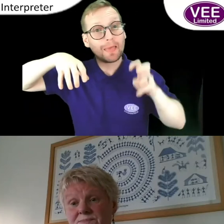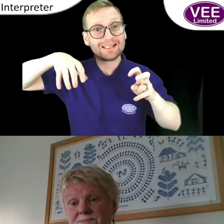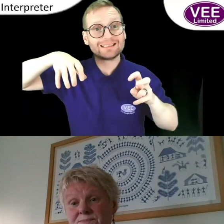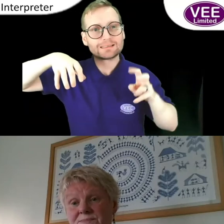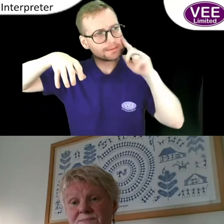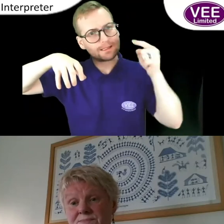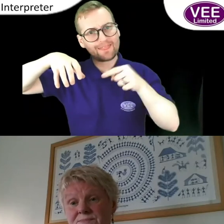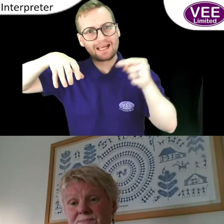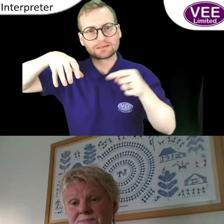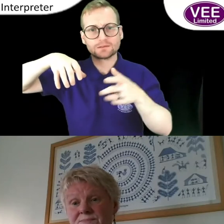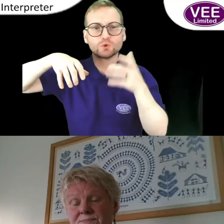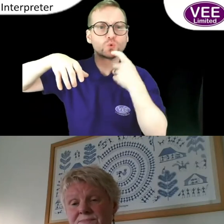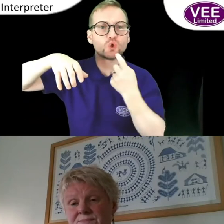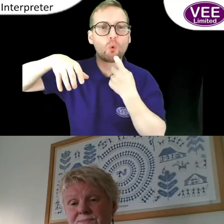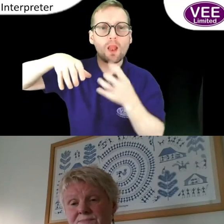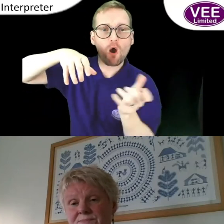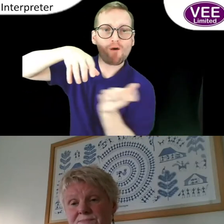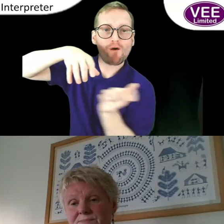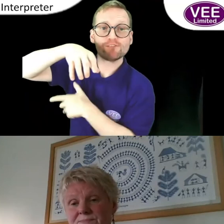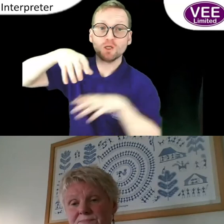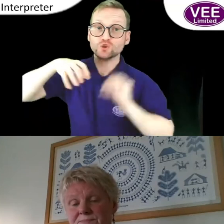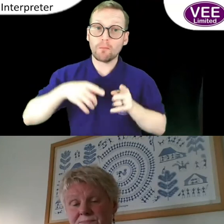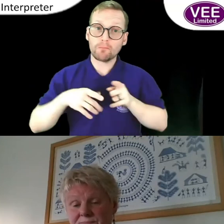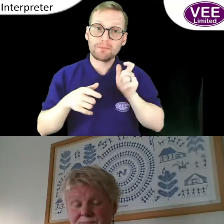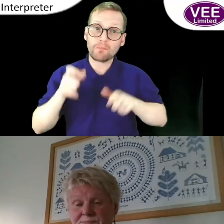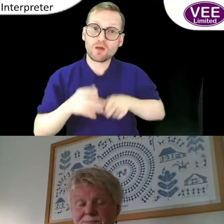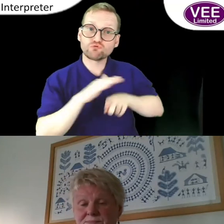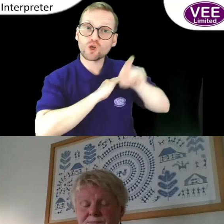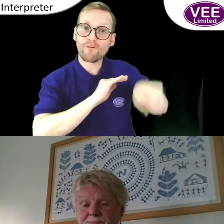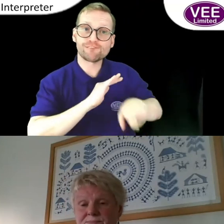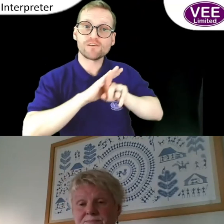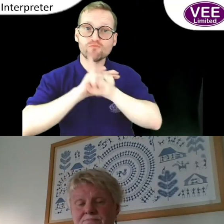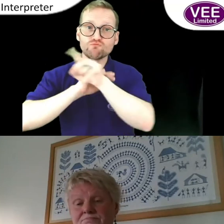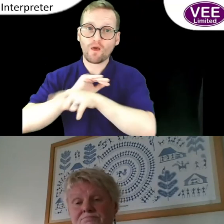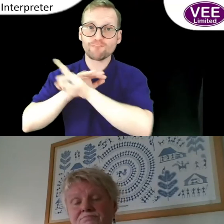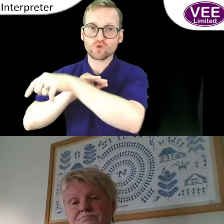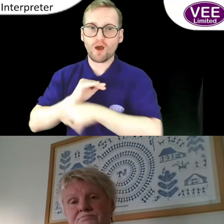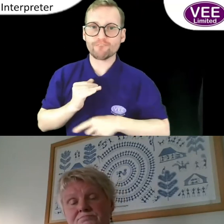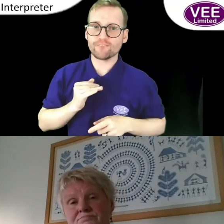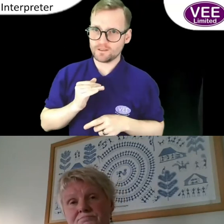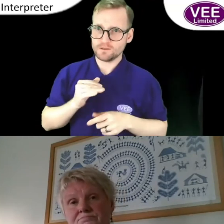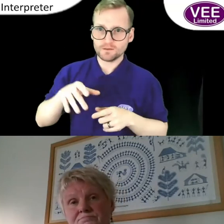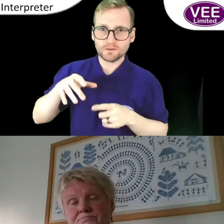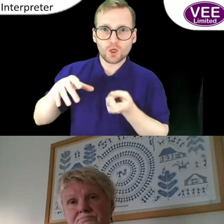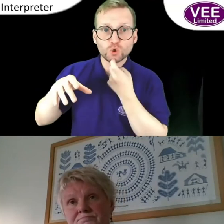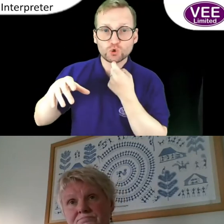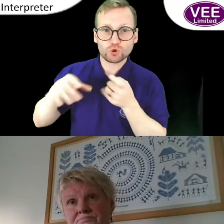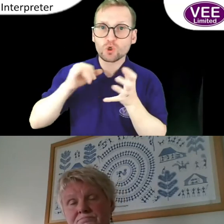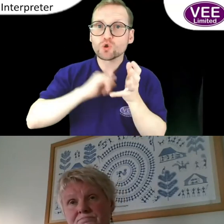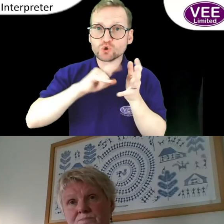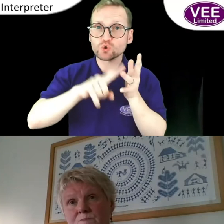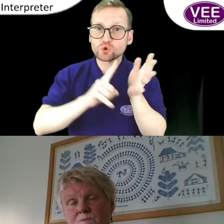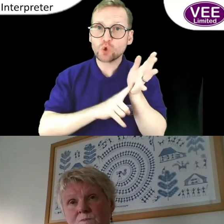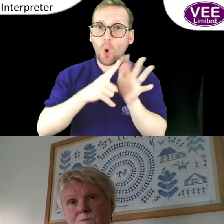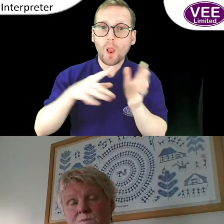action to stop this, whoever attempt to seek a better life, not better